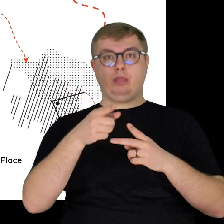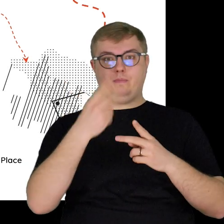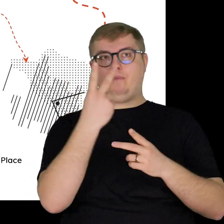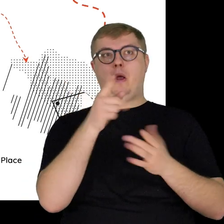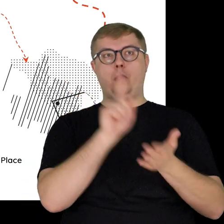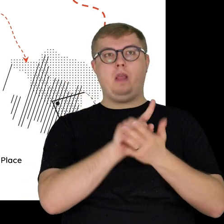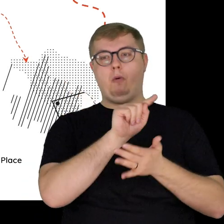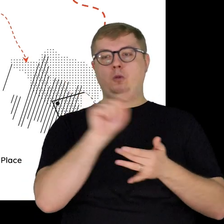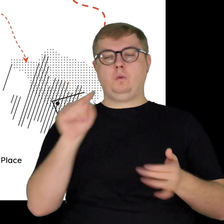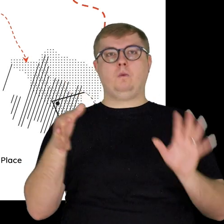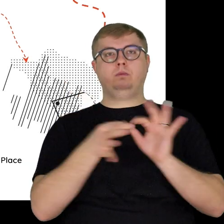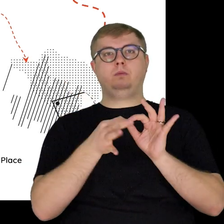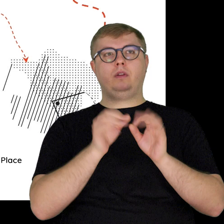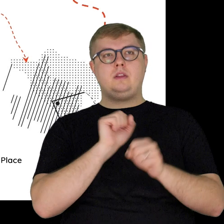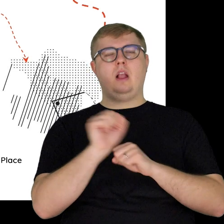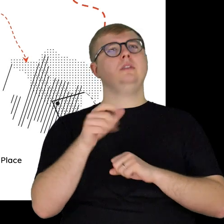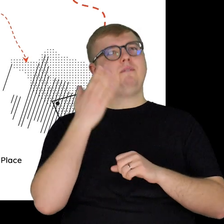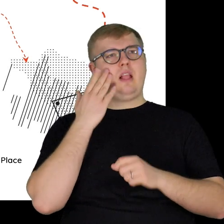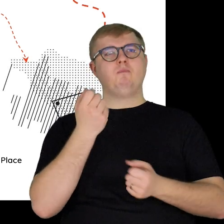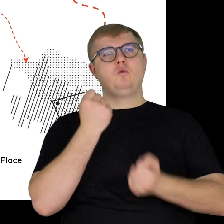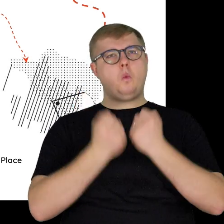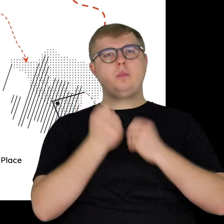it's important not to take them for granted.